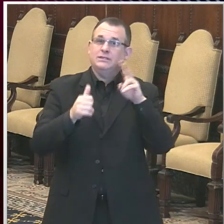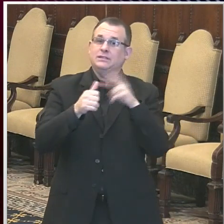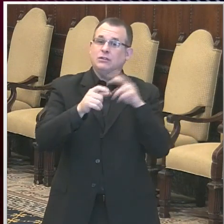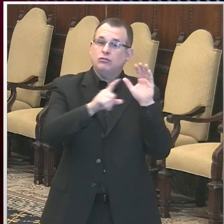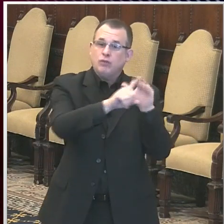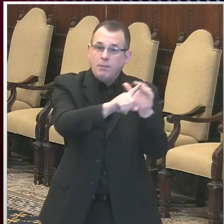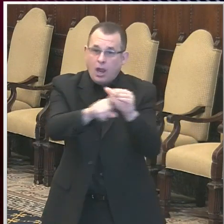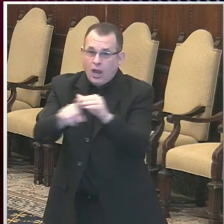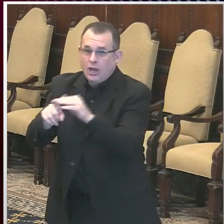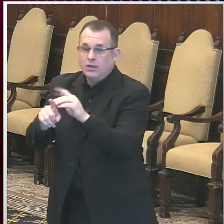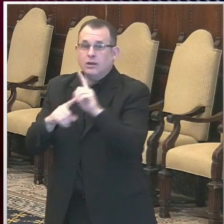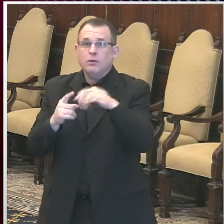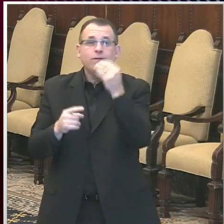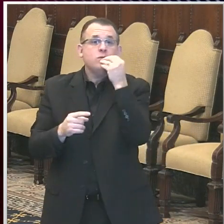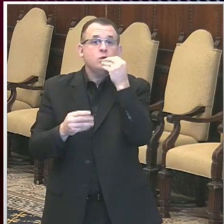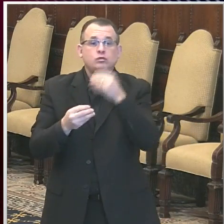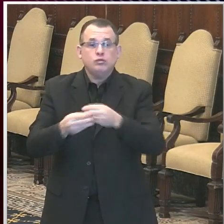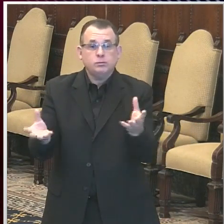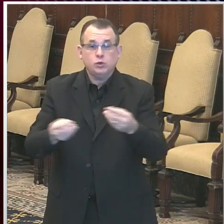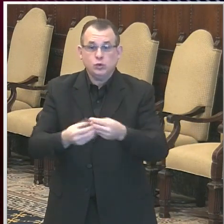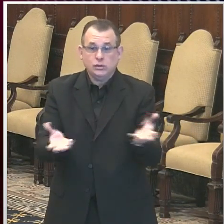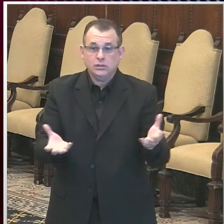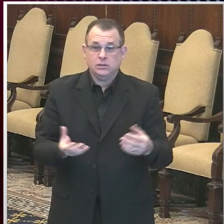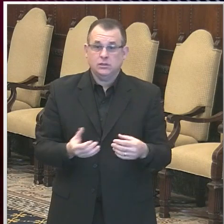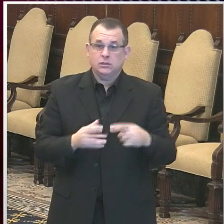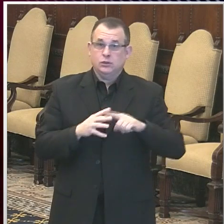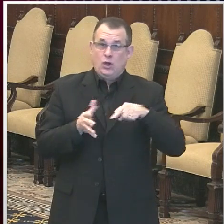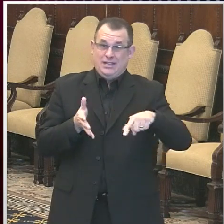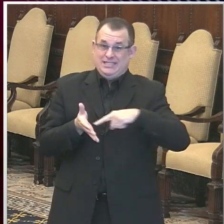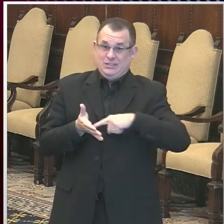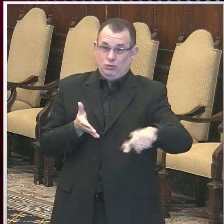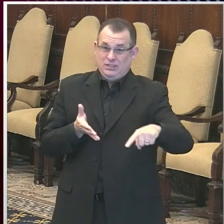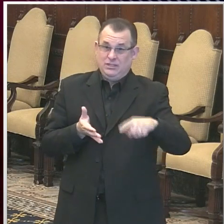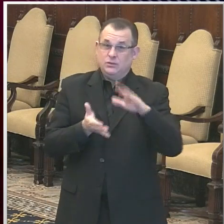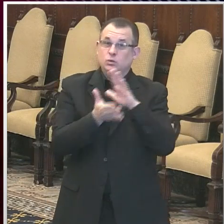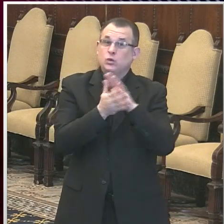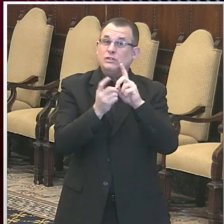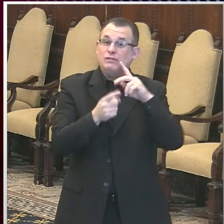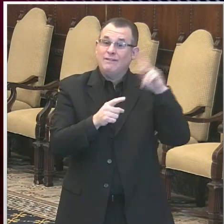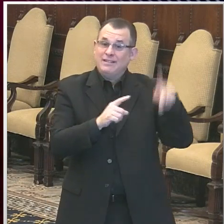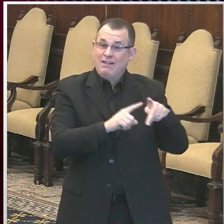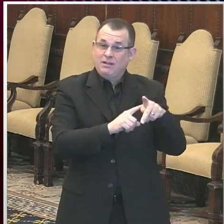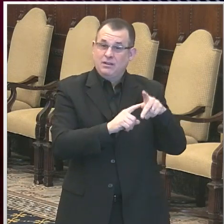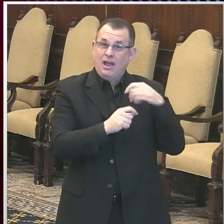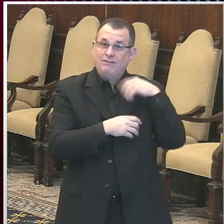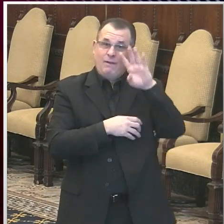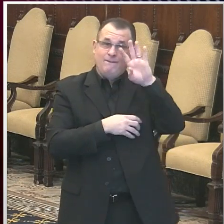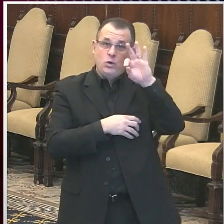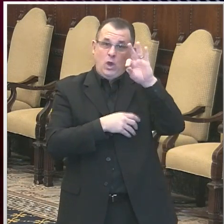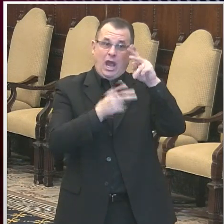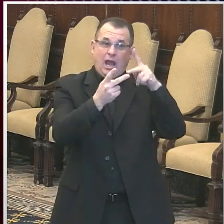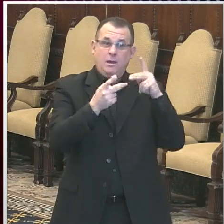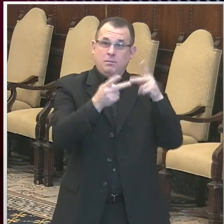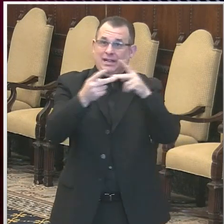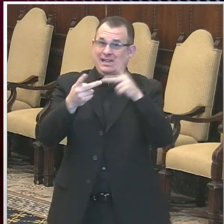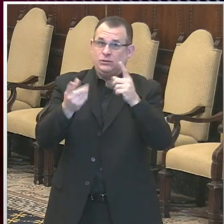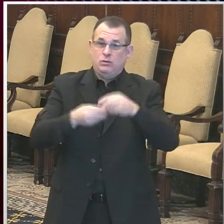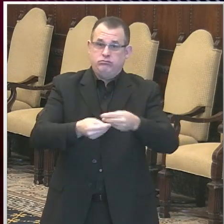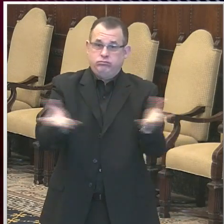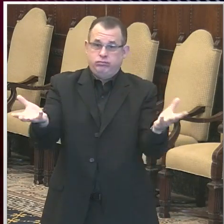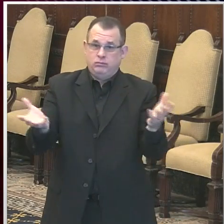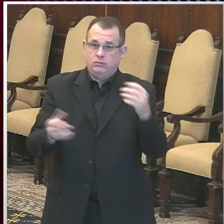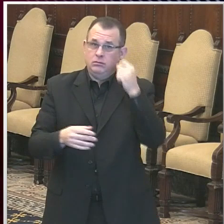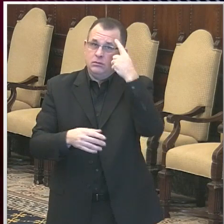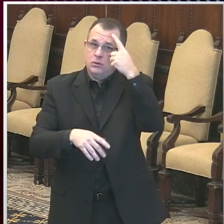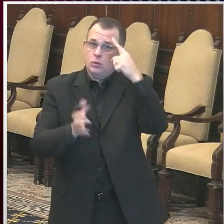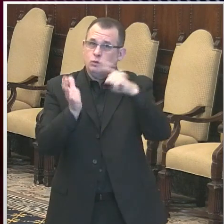meal distributions. Beginning this week, the School District of Philadelphia's 49 meal sites will only give out meals just once a week